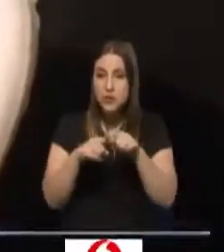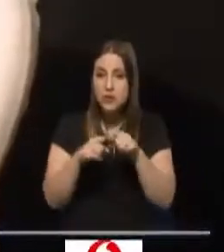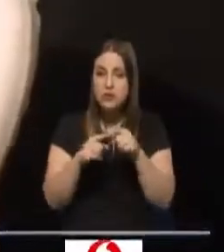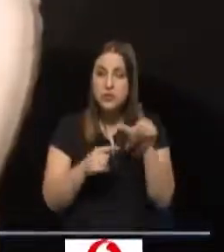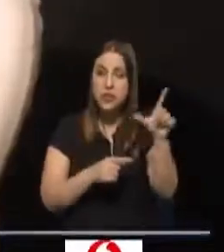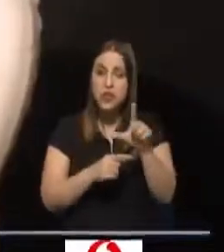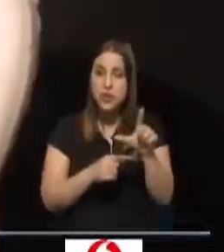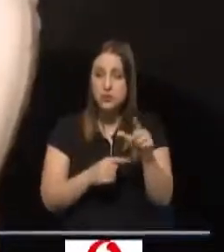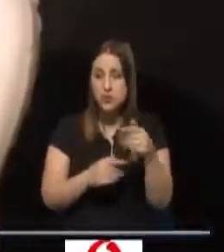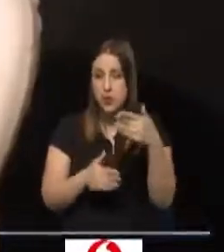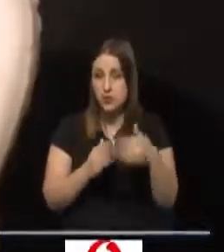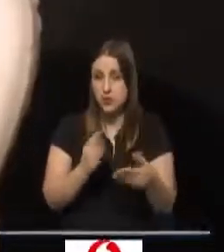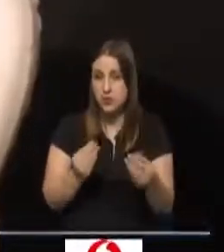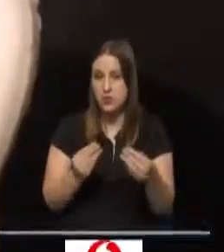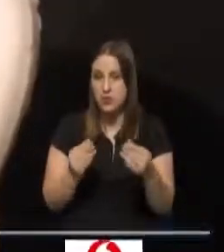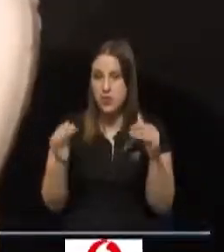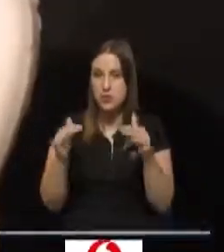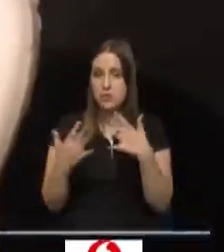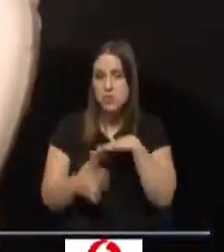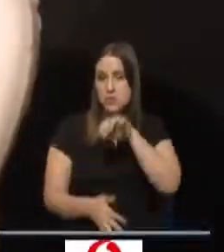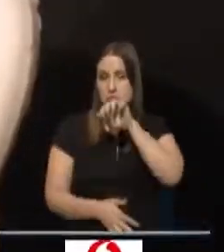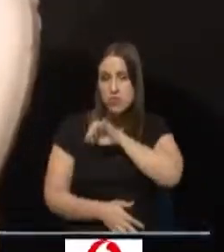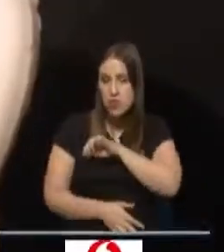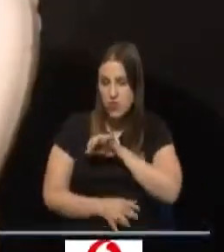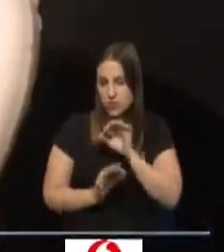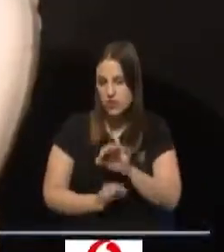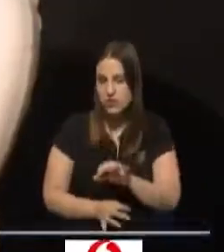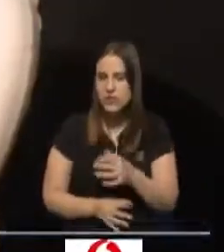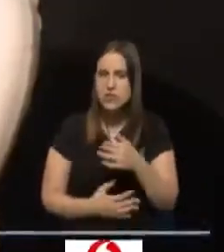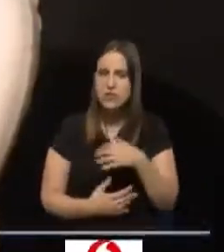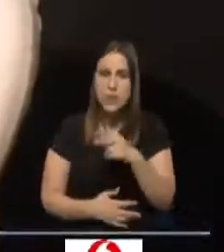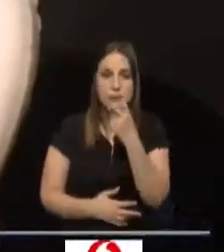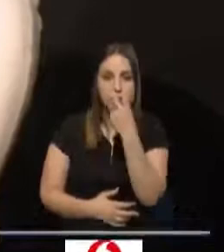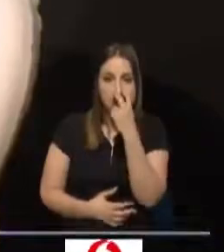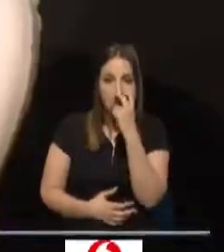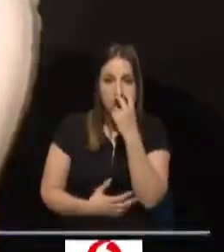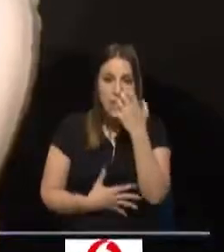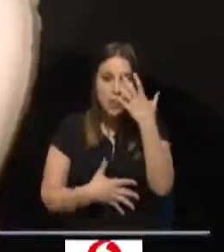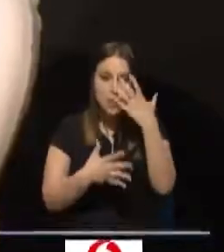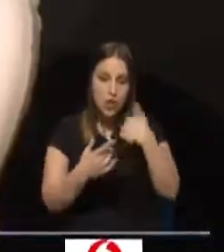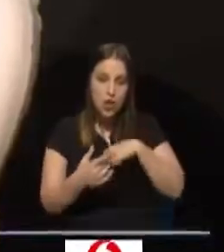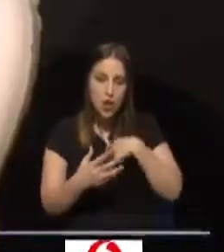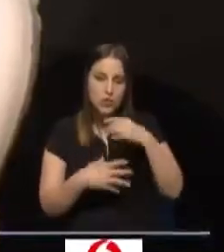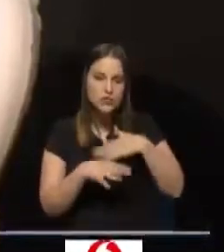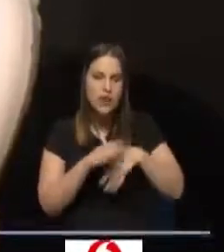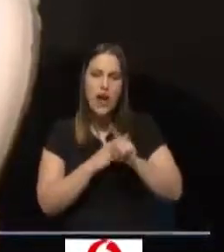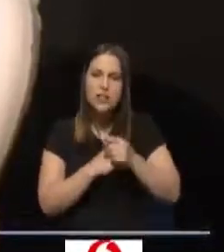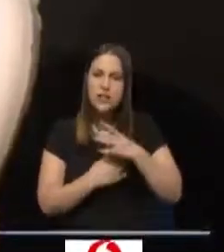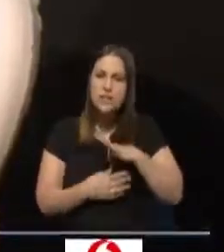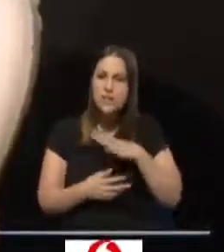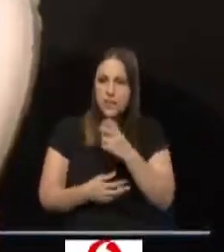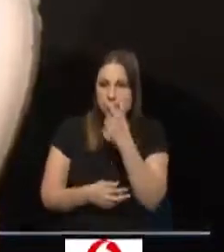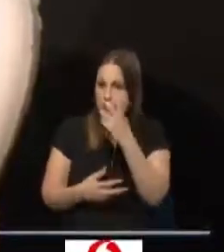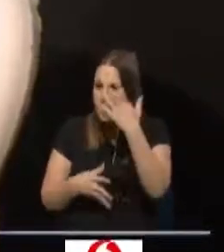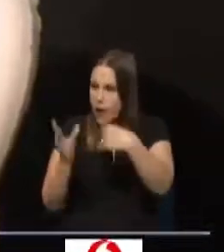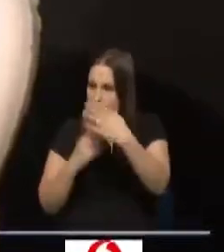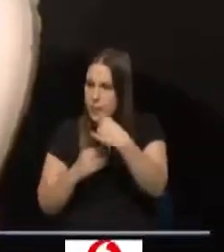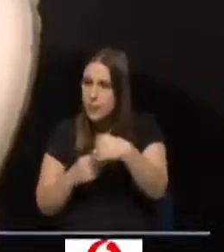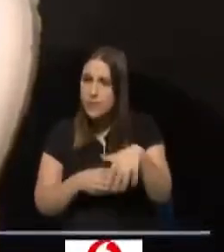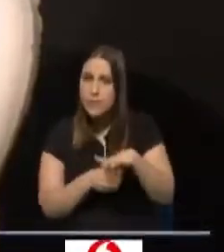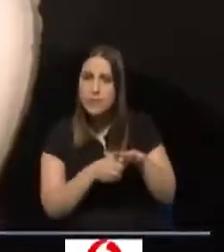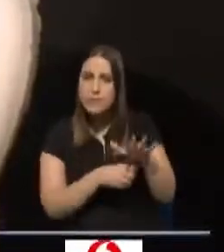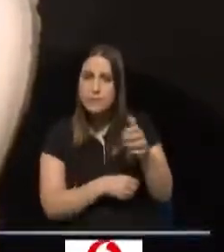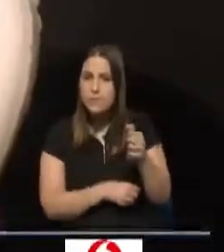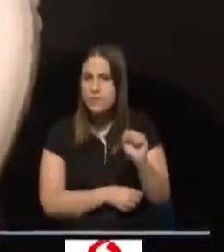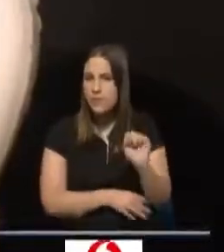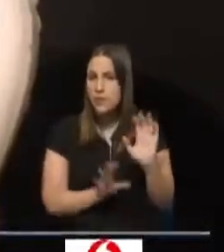And now we have many meetings in Lisbon, maybe out of coincidence. But it's giving publicity what we're learning to